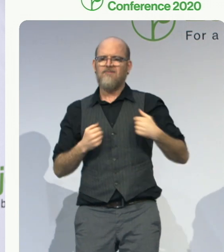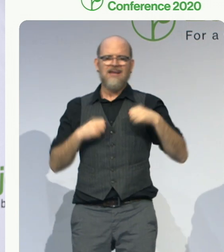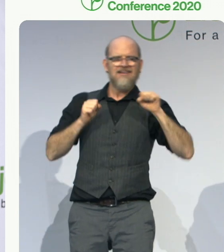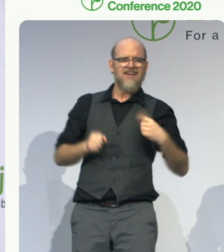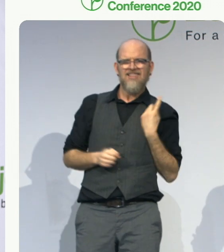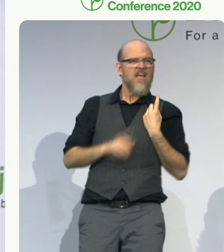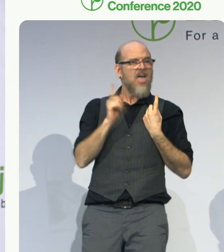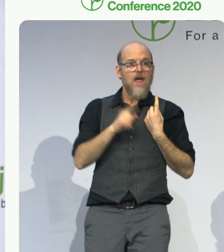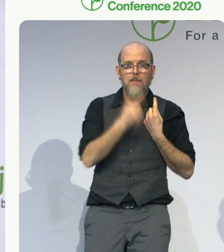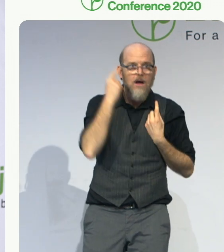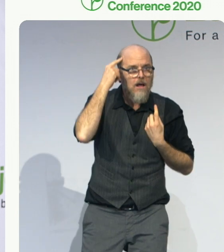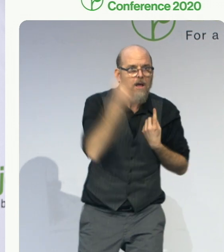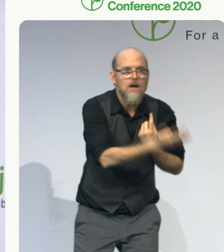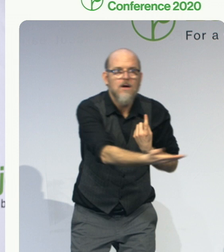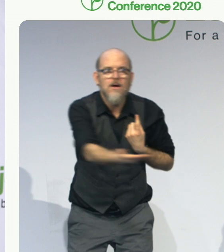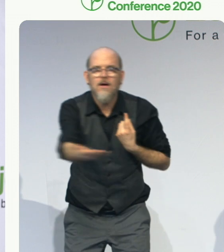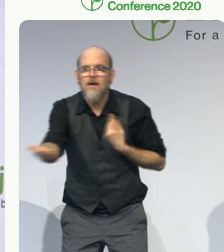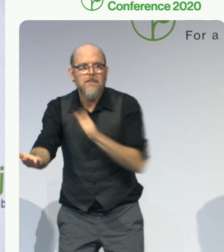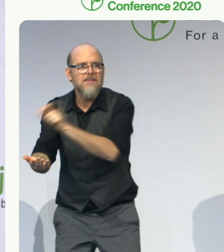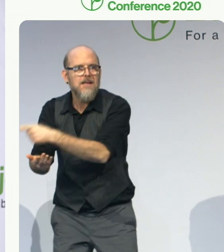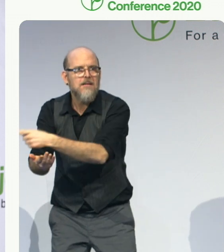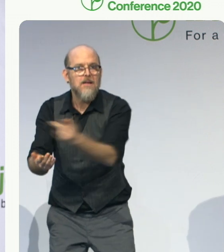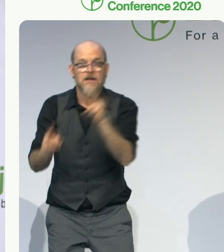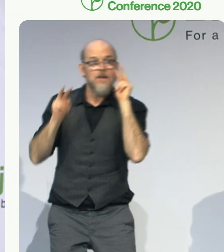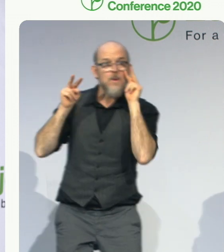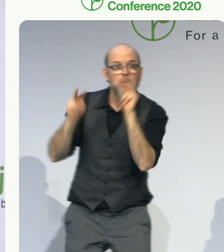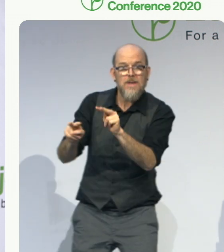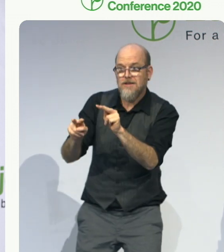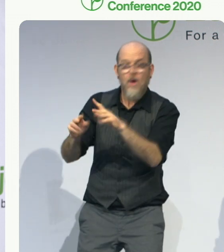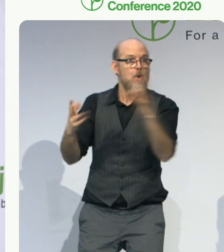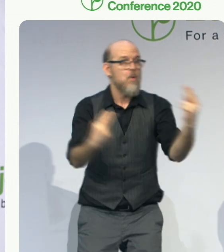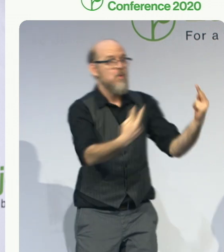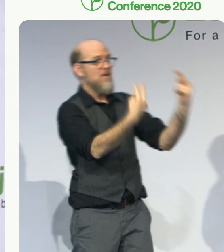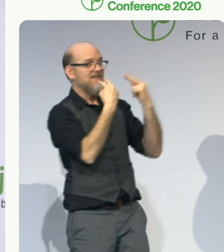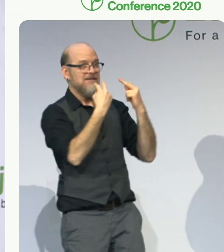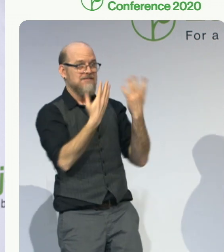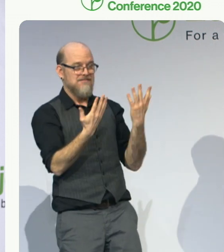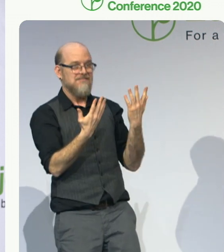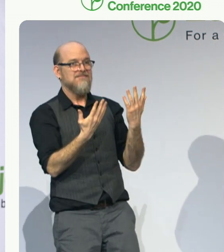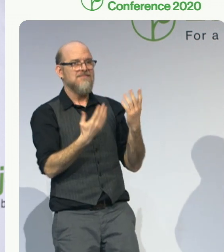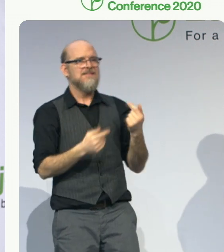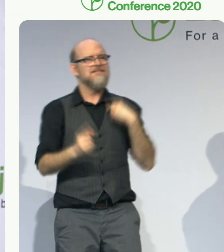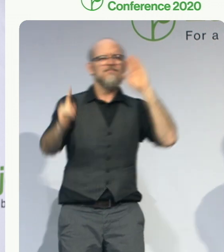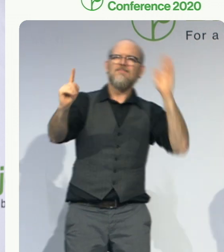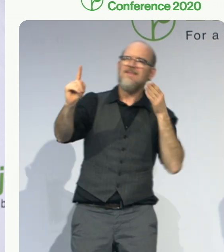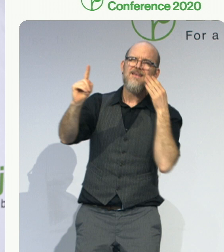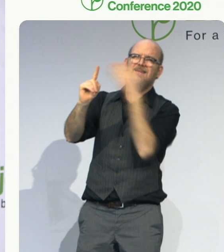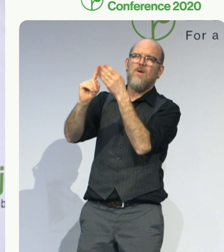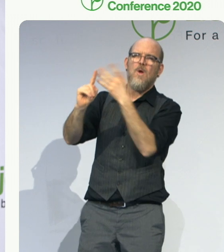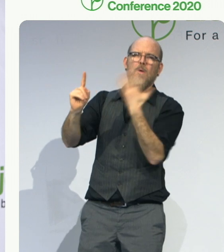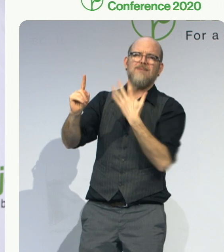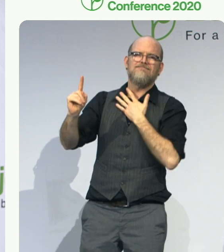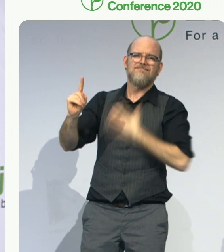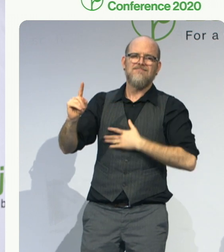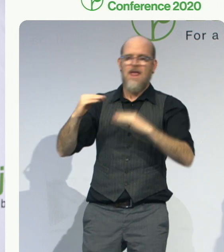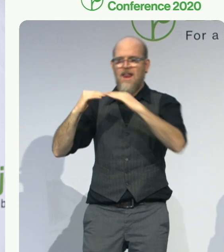or for those that are seen or visible. Our task is to uncover the many layers and barriers, channeling